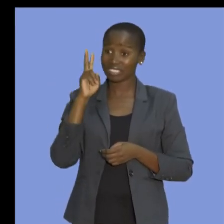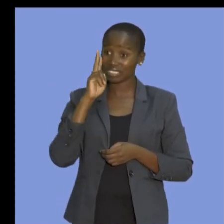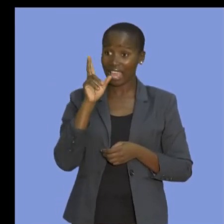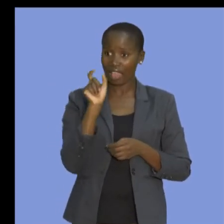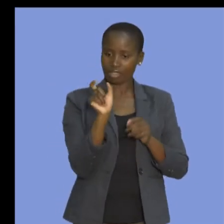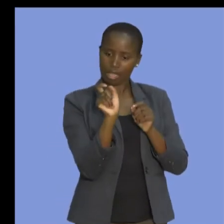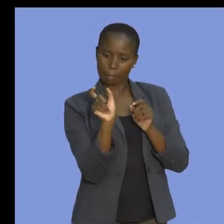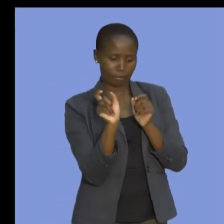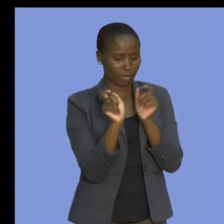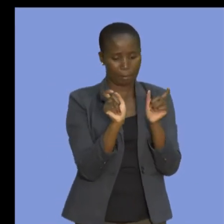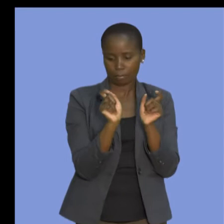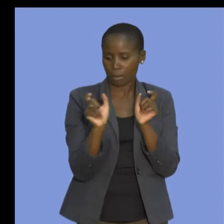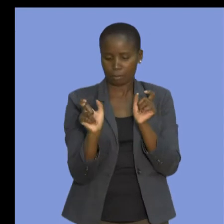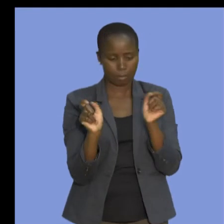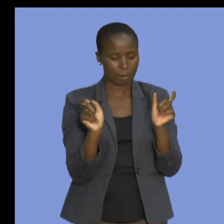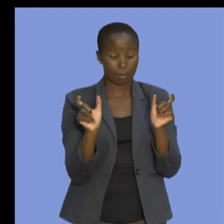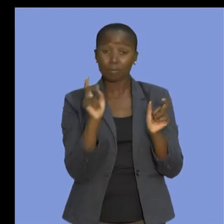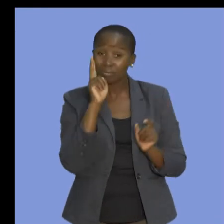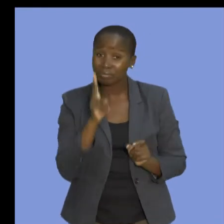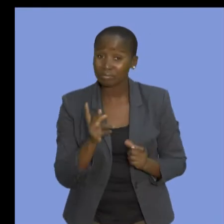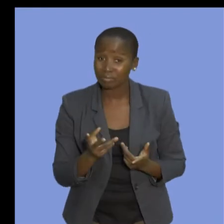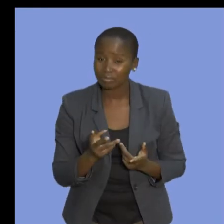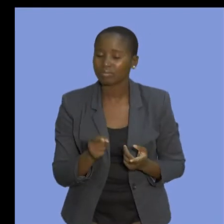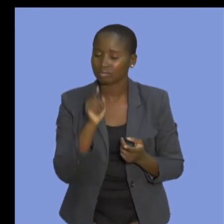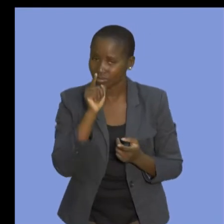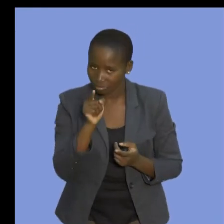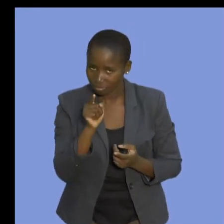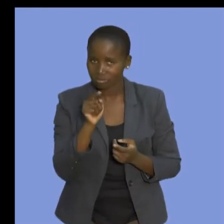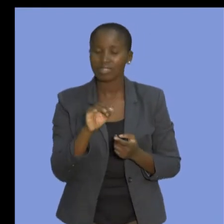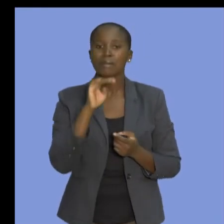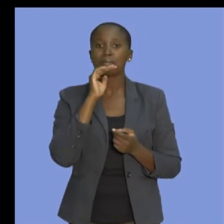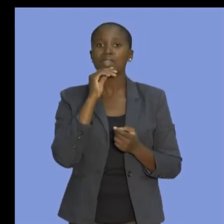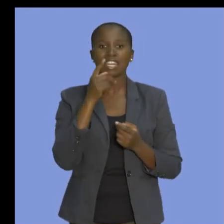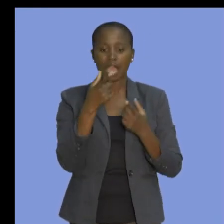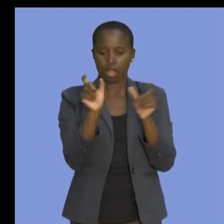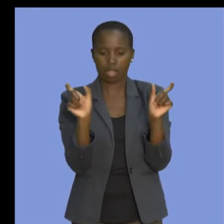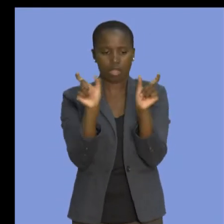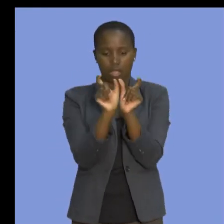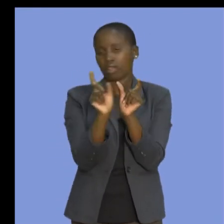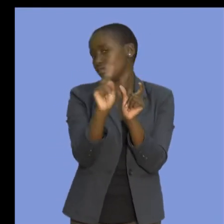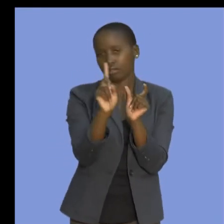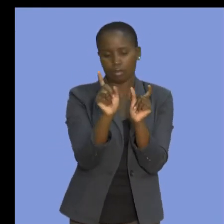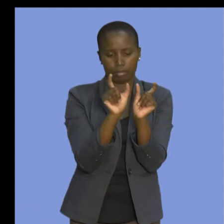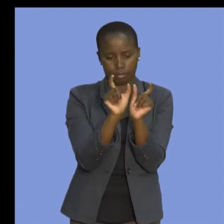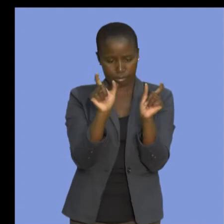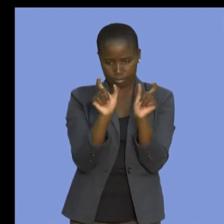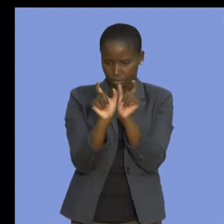gaps there, all together. The blocks don't touch each other. Are we all